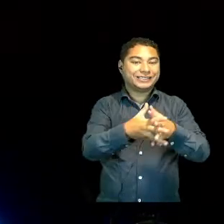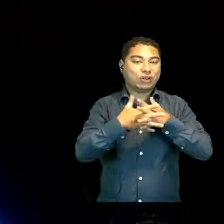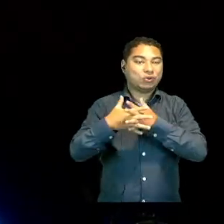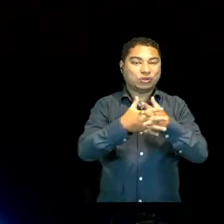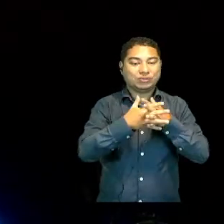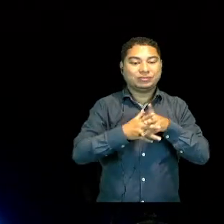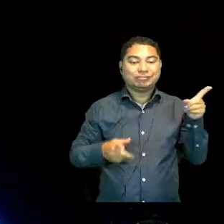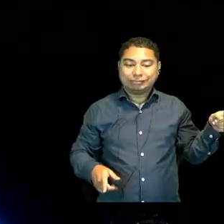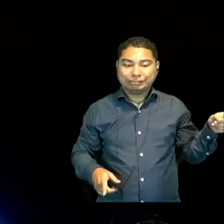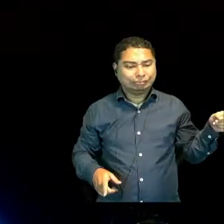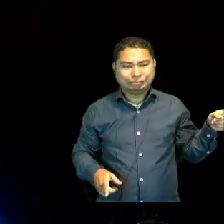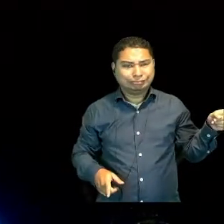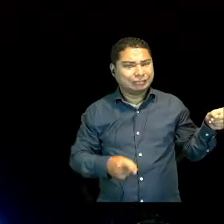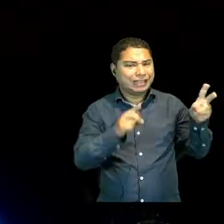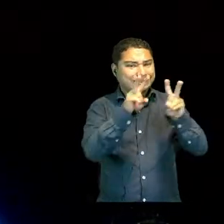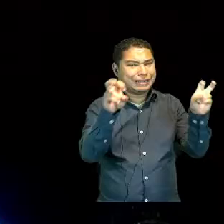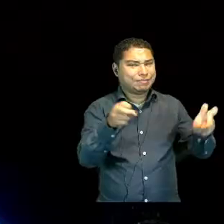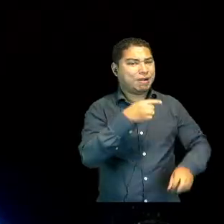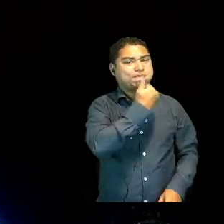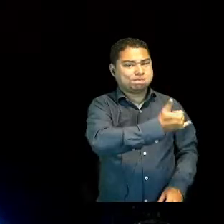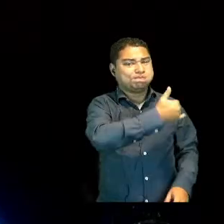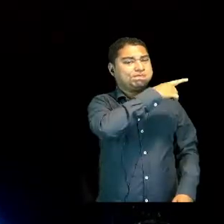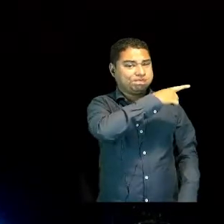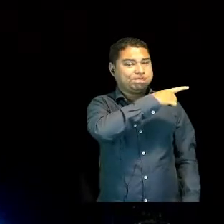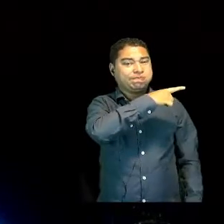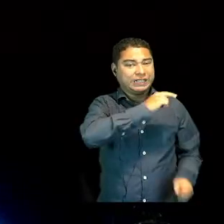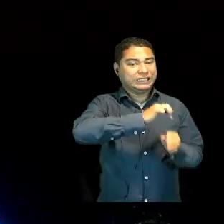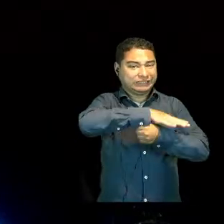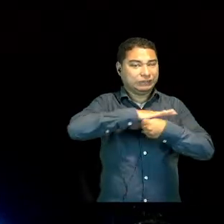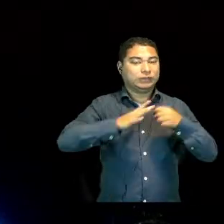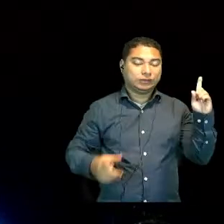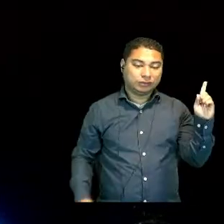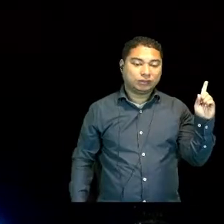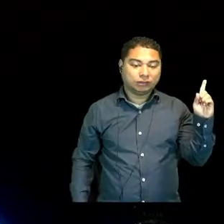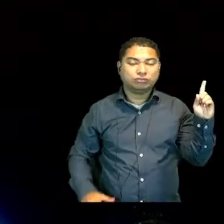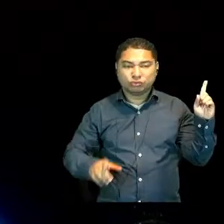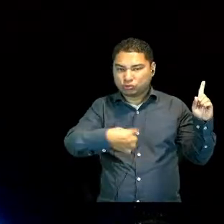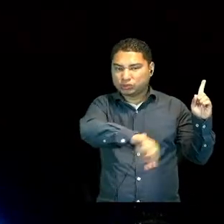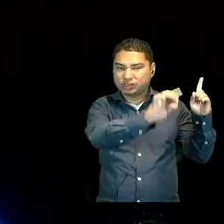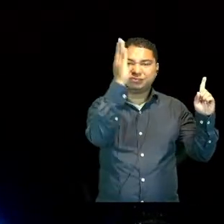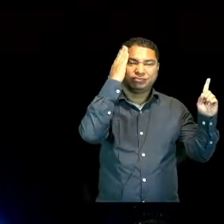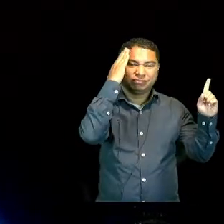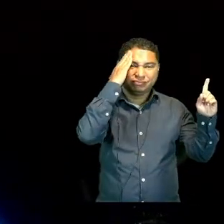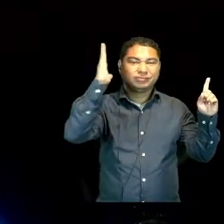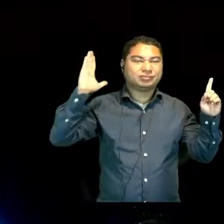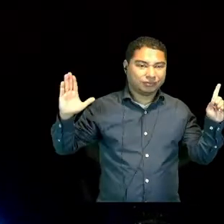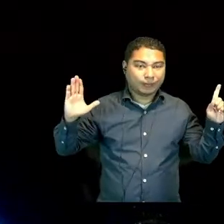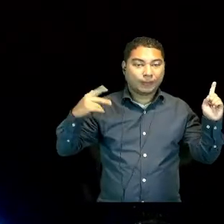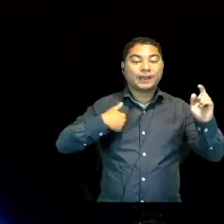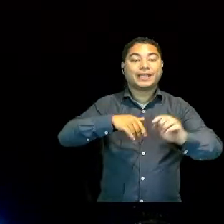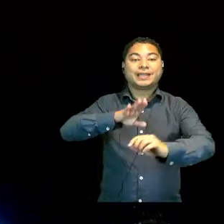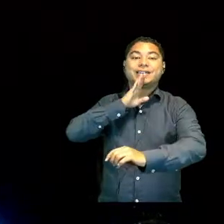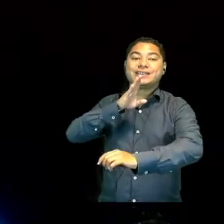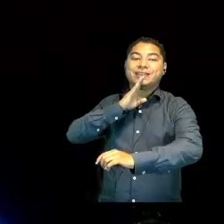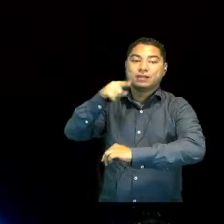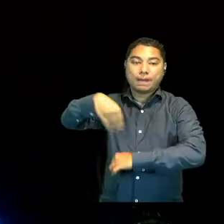And you know what is happening in the U.S. You know who is the president